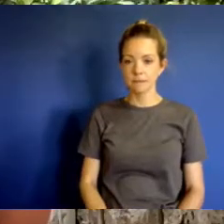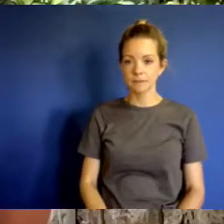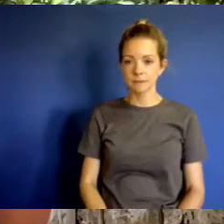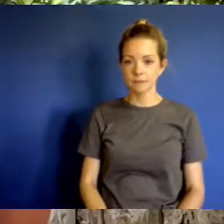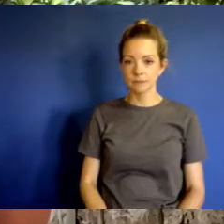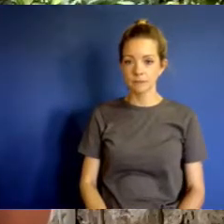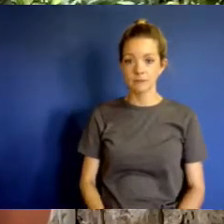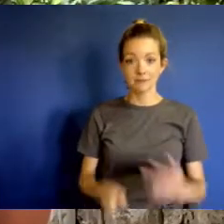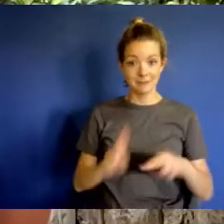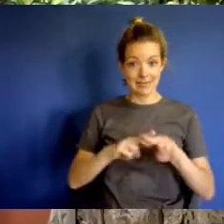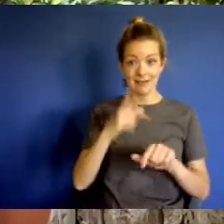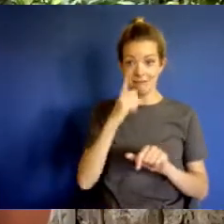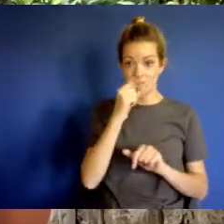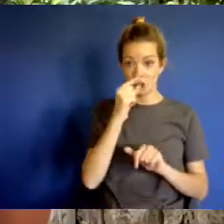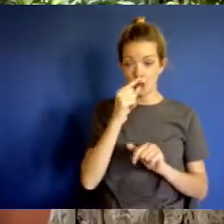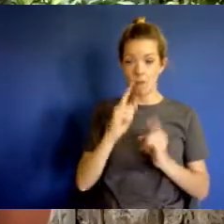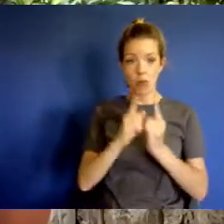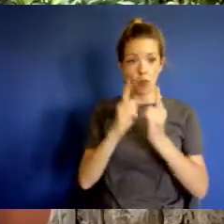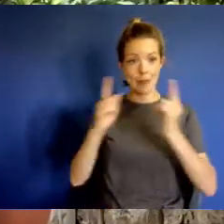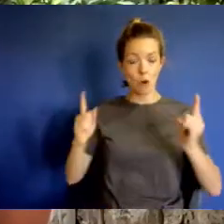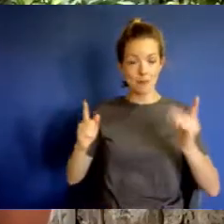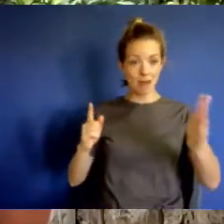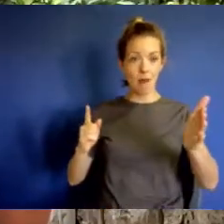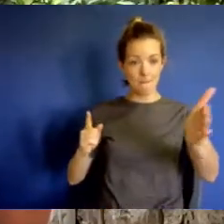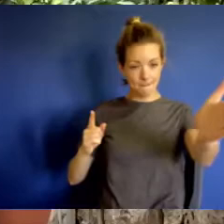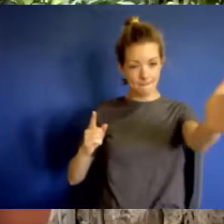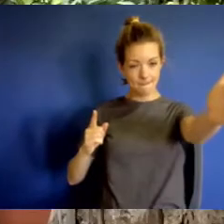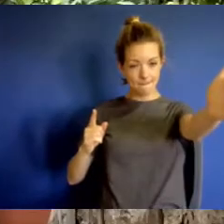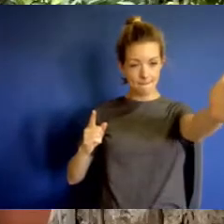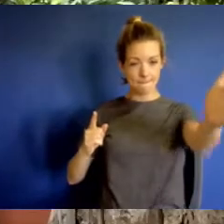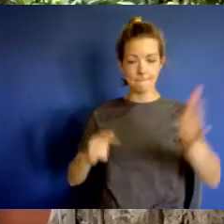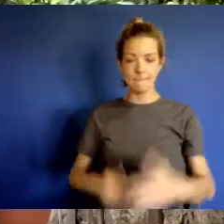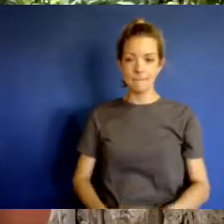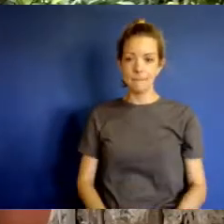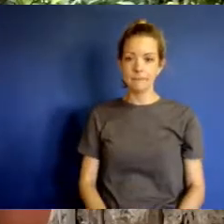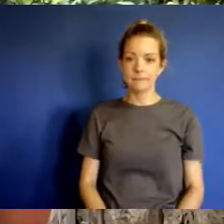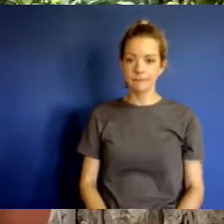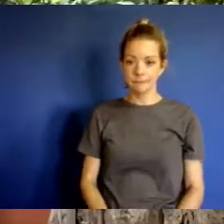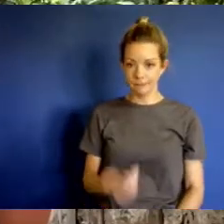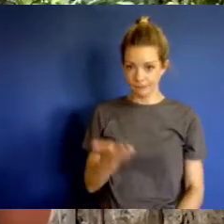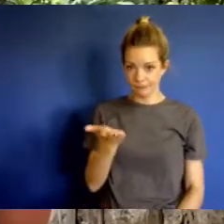We're also, if you want to, going to extend the opposite arm.